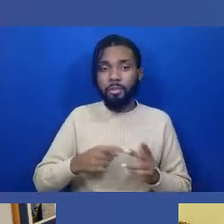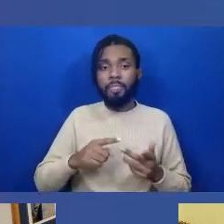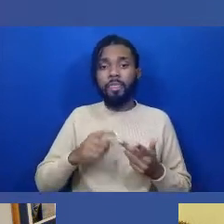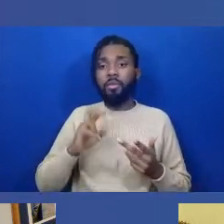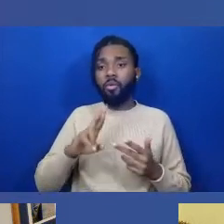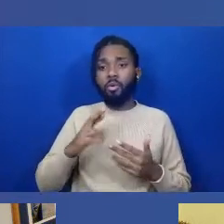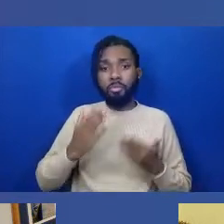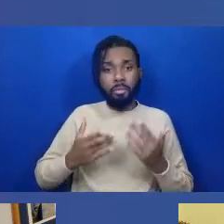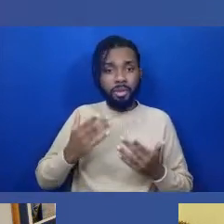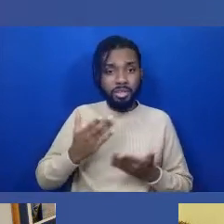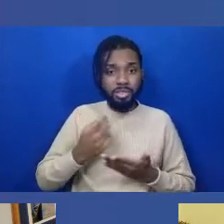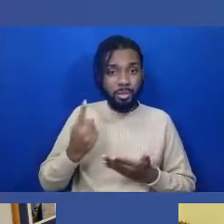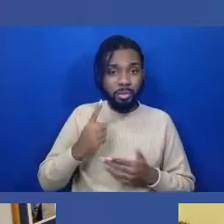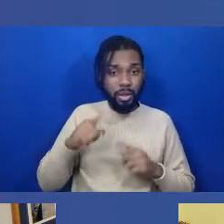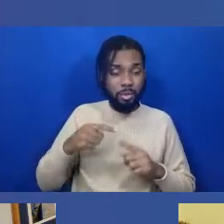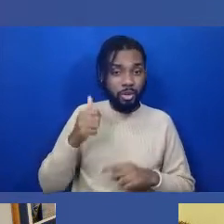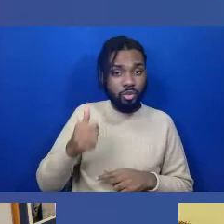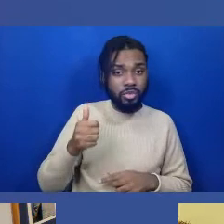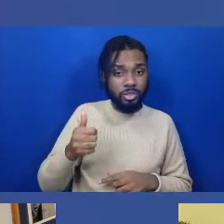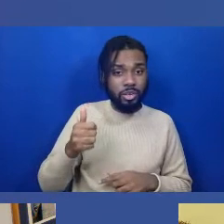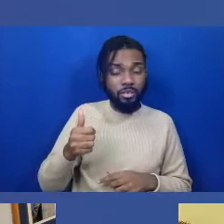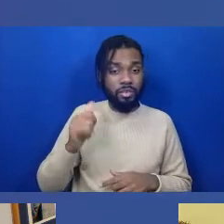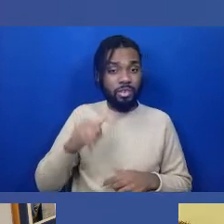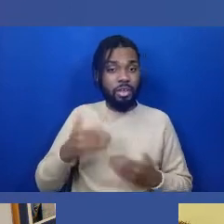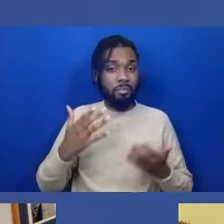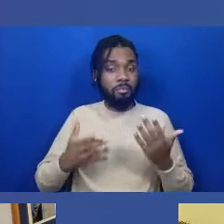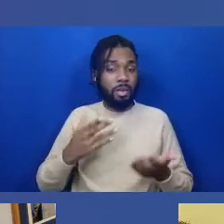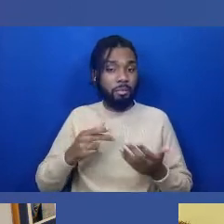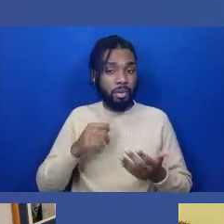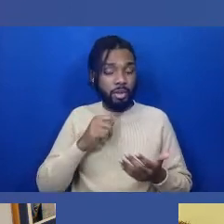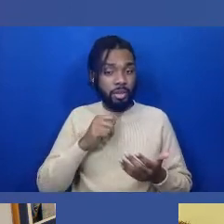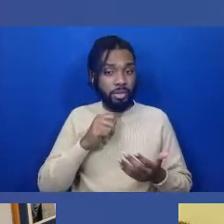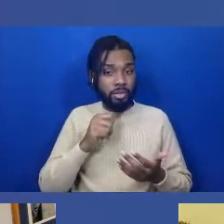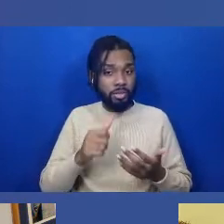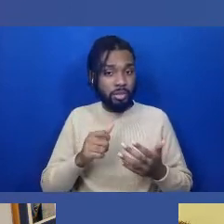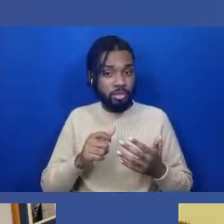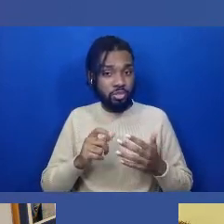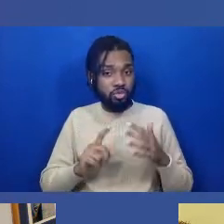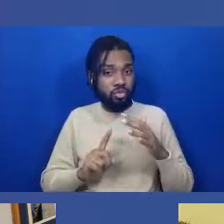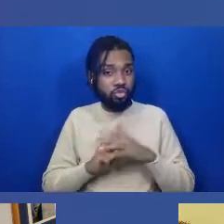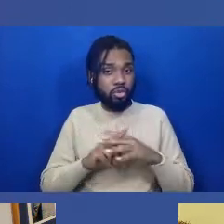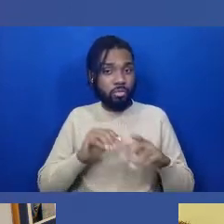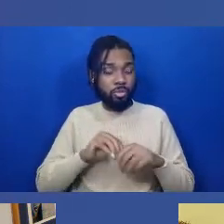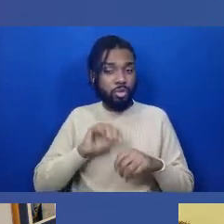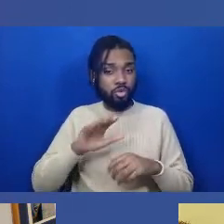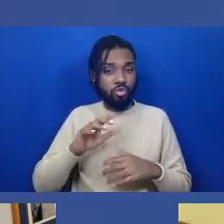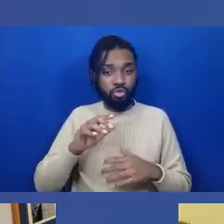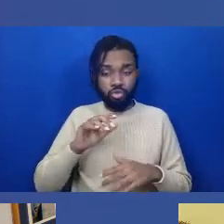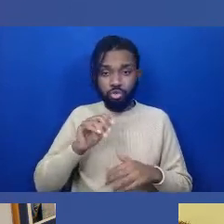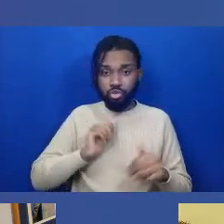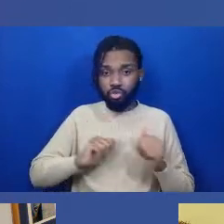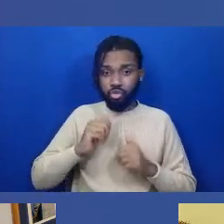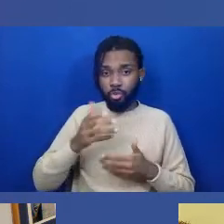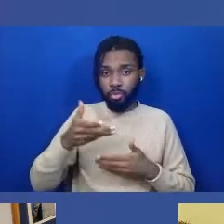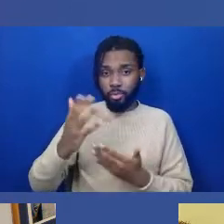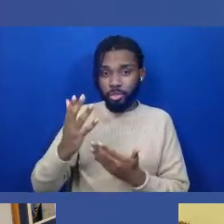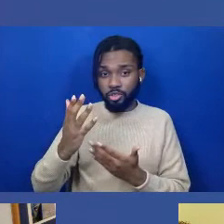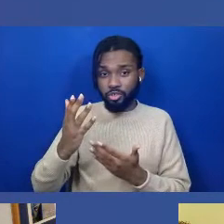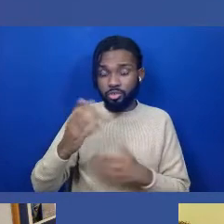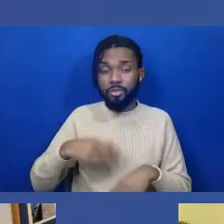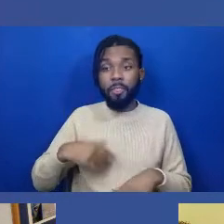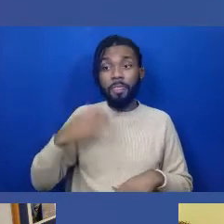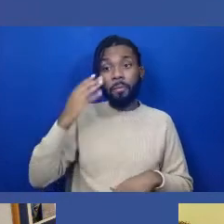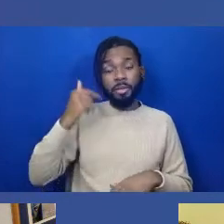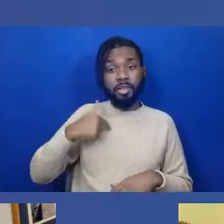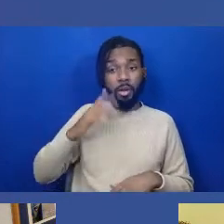yourself that maybe aren't apparent in that pitch description of the show. Because what I'm gonna ask you is, okay, that's